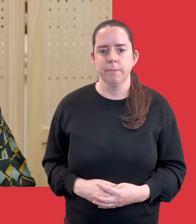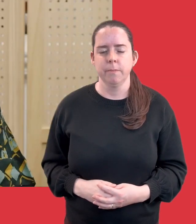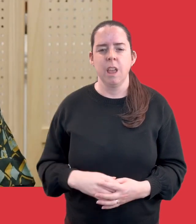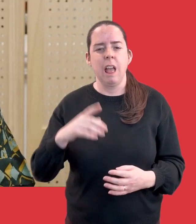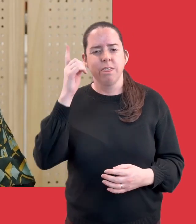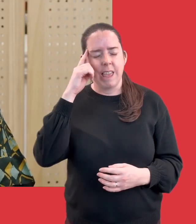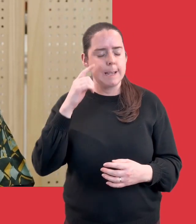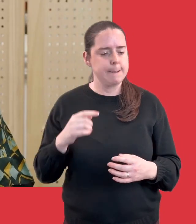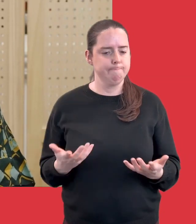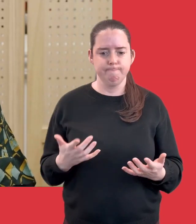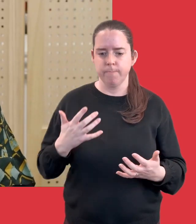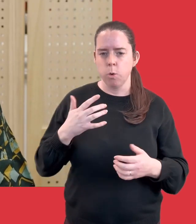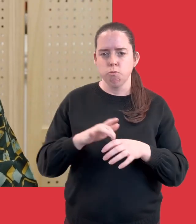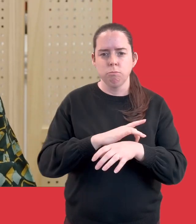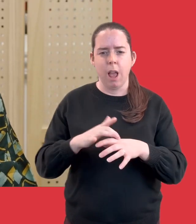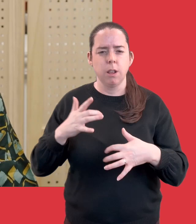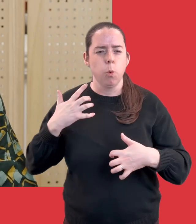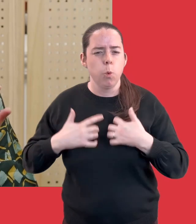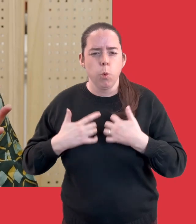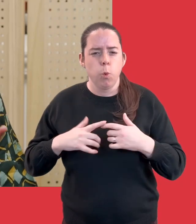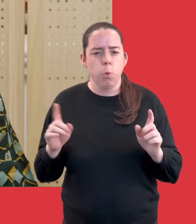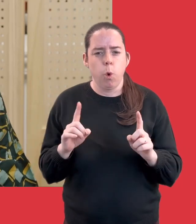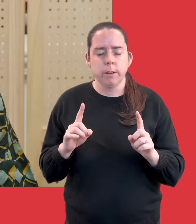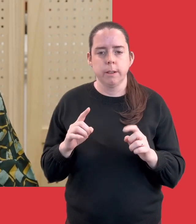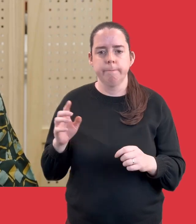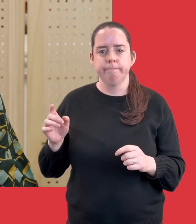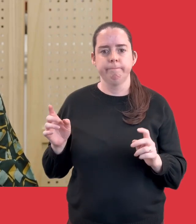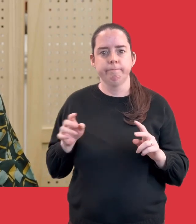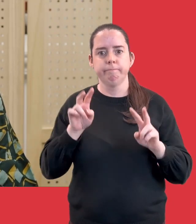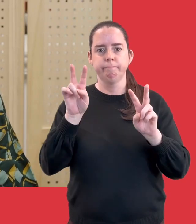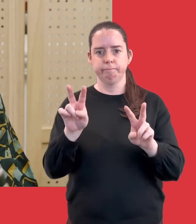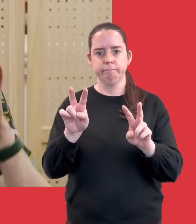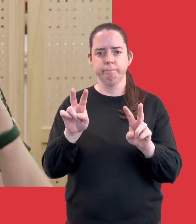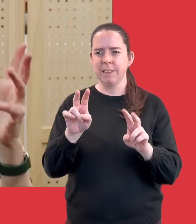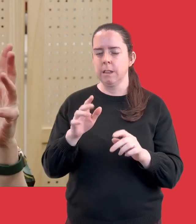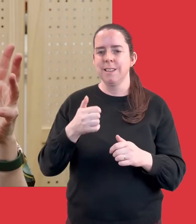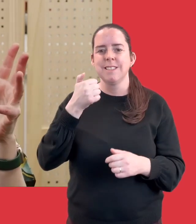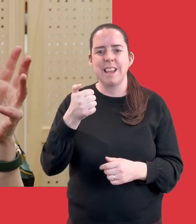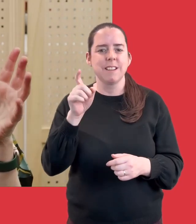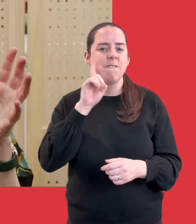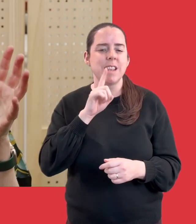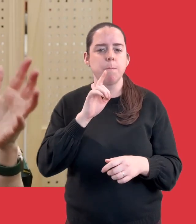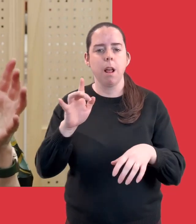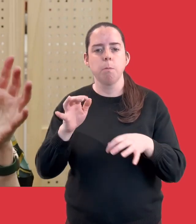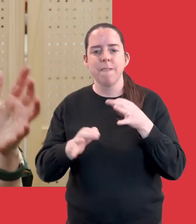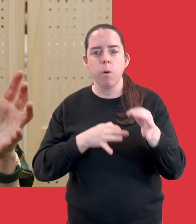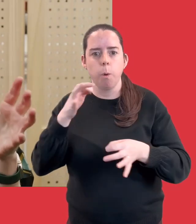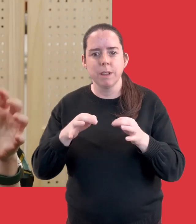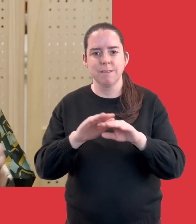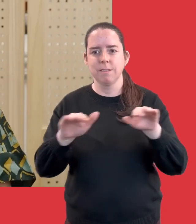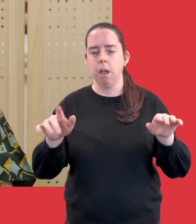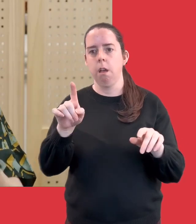I think what's really exciting about this production is you come along and you see 6 female performers